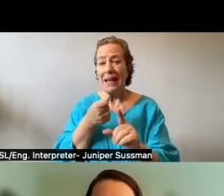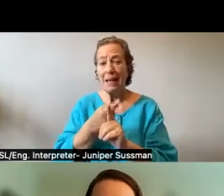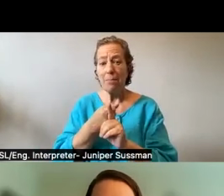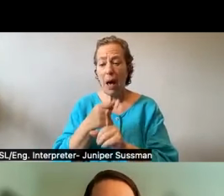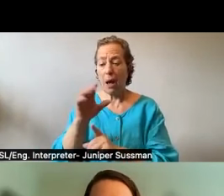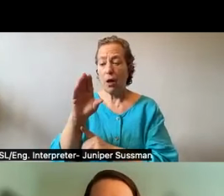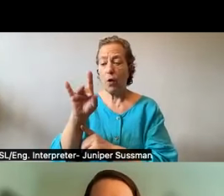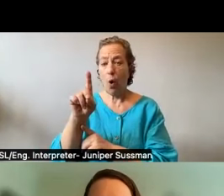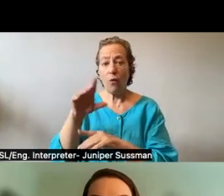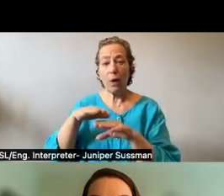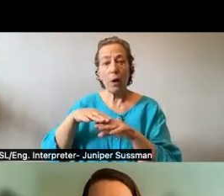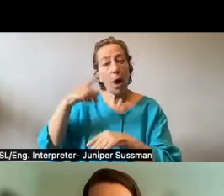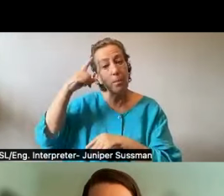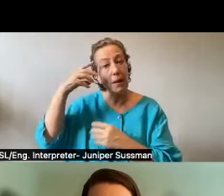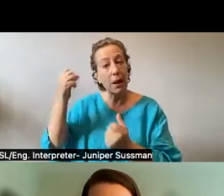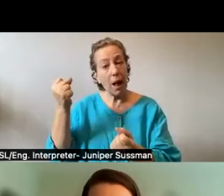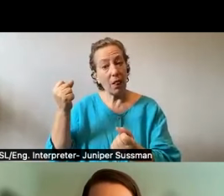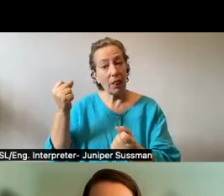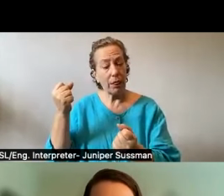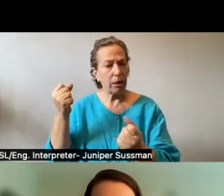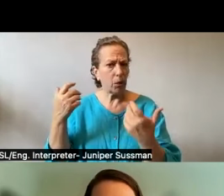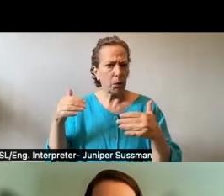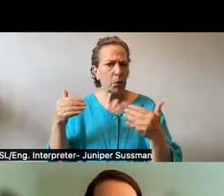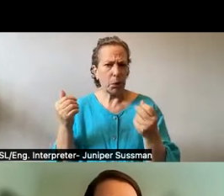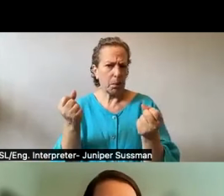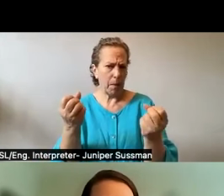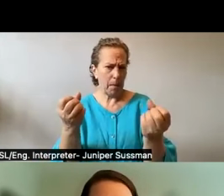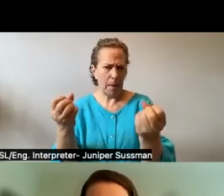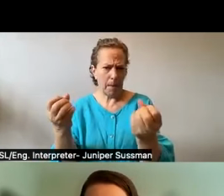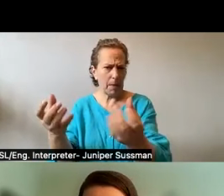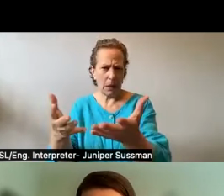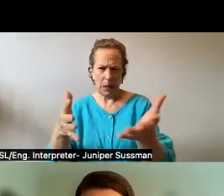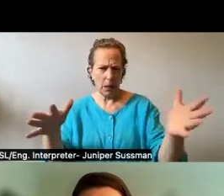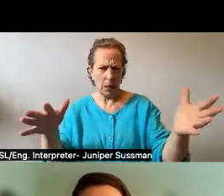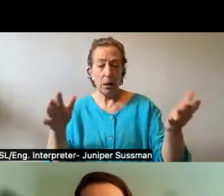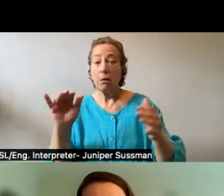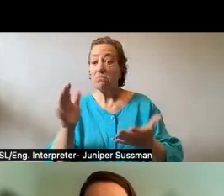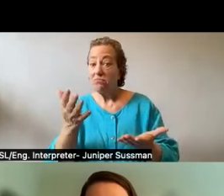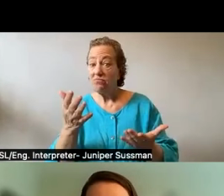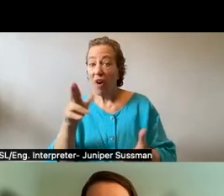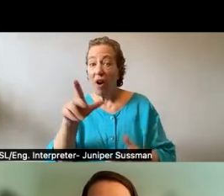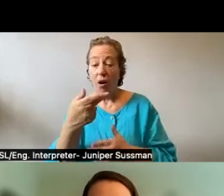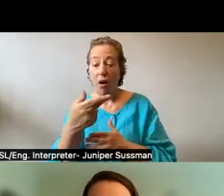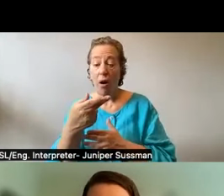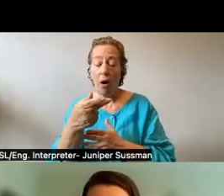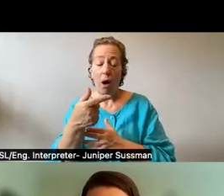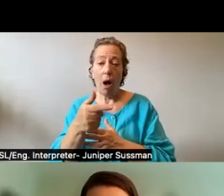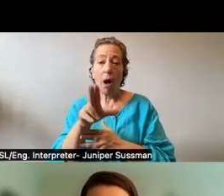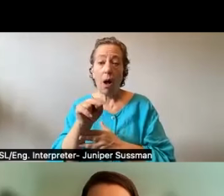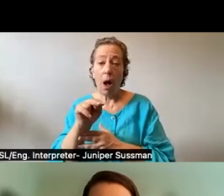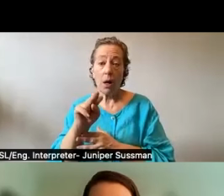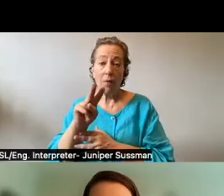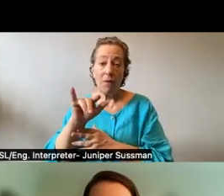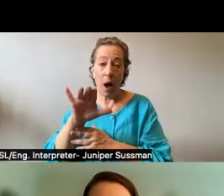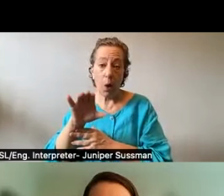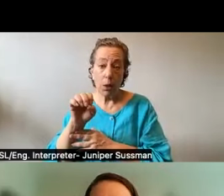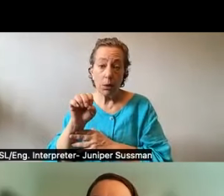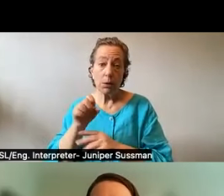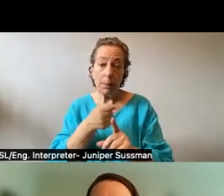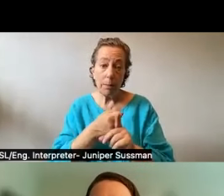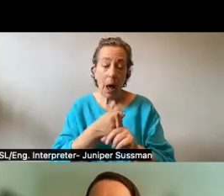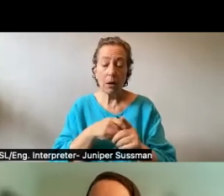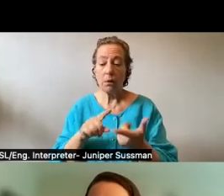health in a number of different ways. The impact of gun violence, the impact of racism, and so